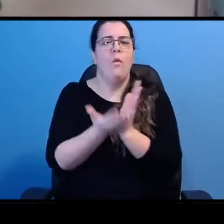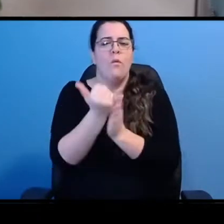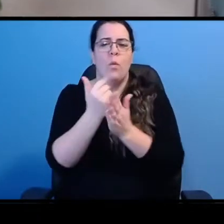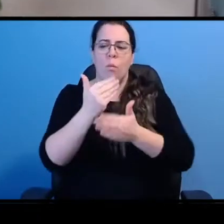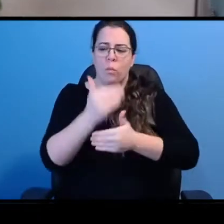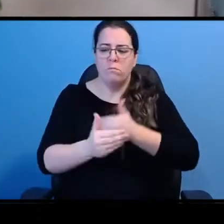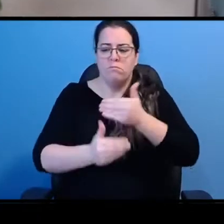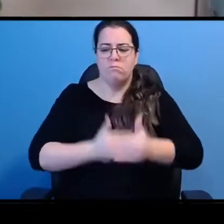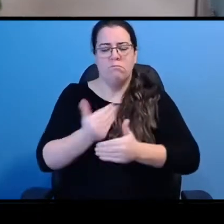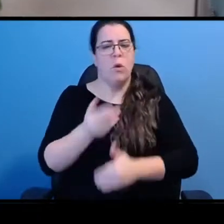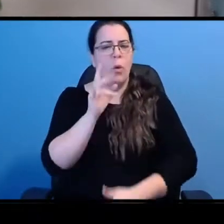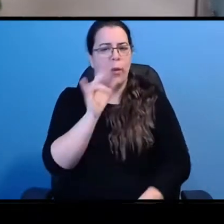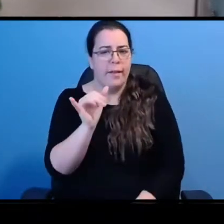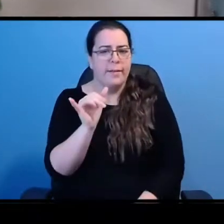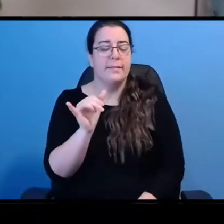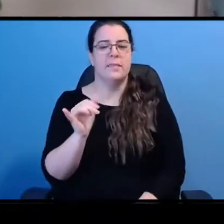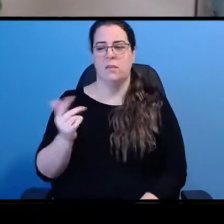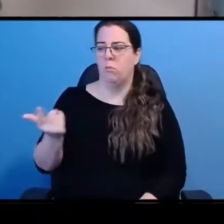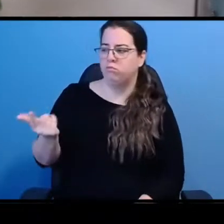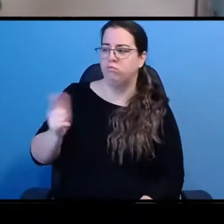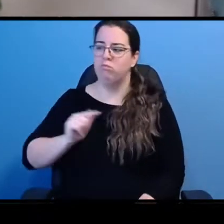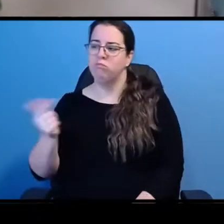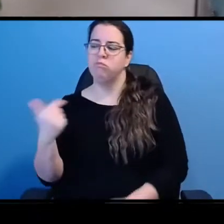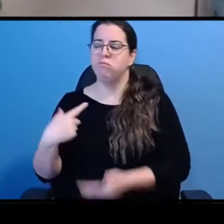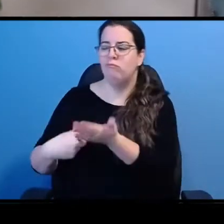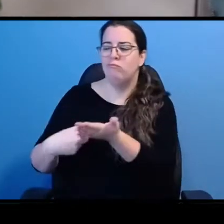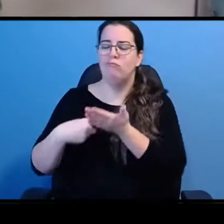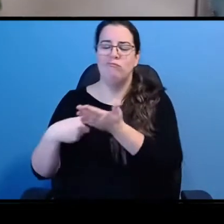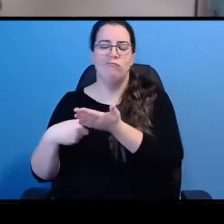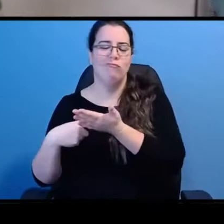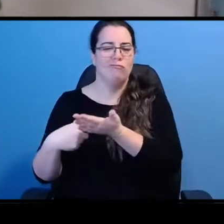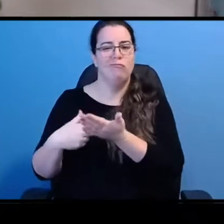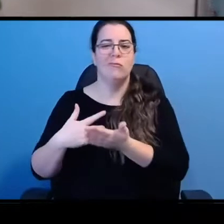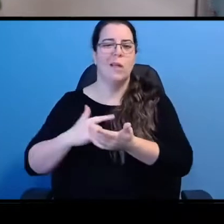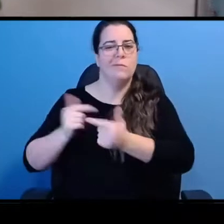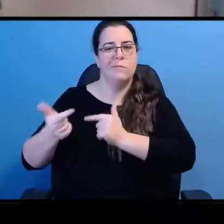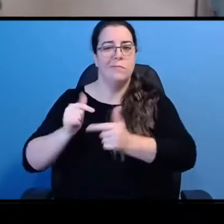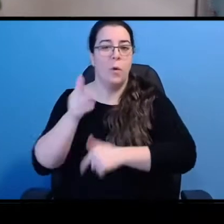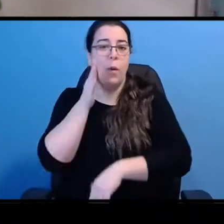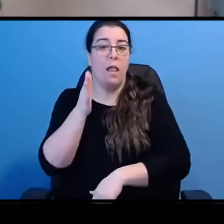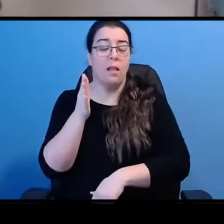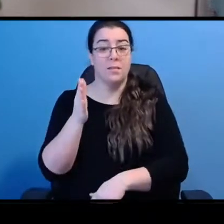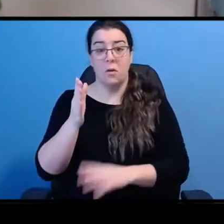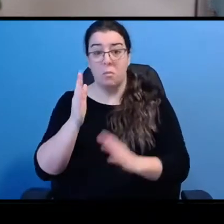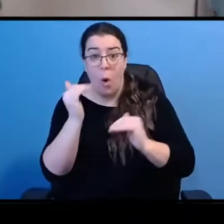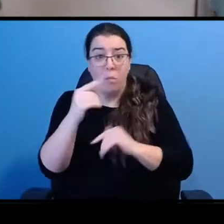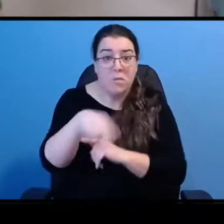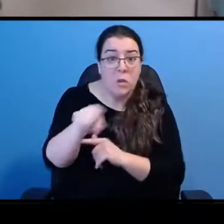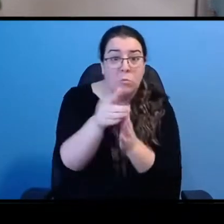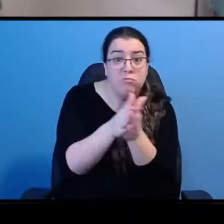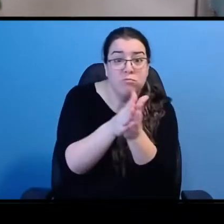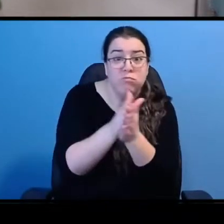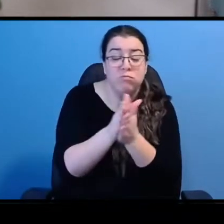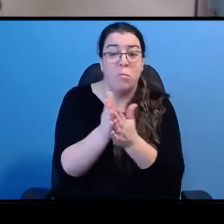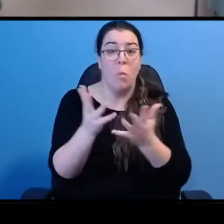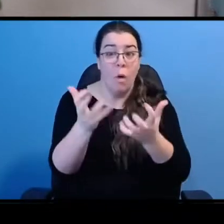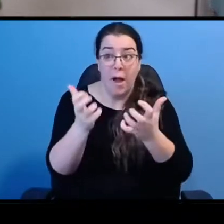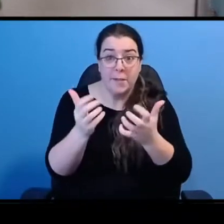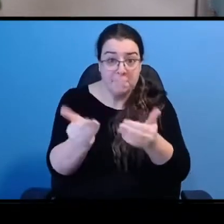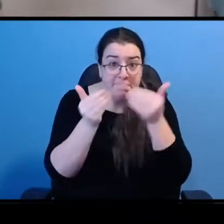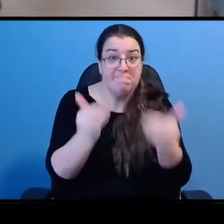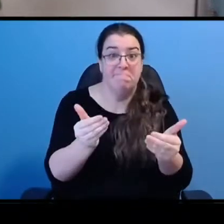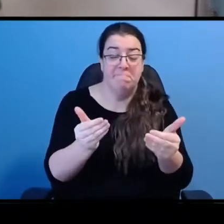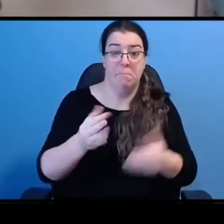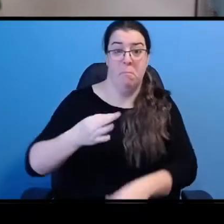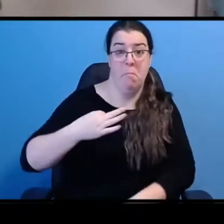And then hopefully we're helpful to somebody that's interested in starting this process. And just specifically,